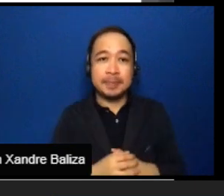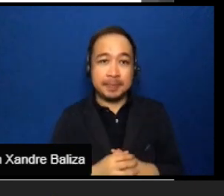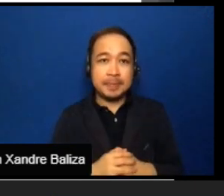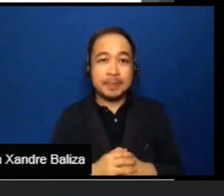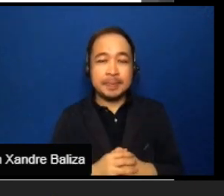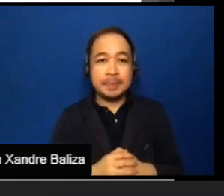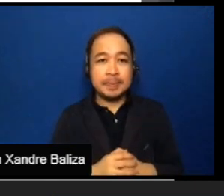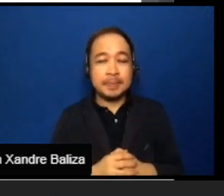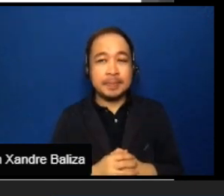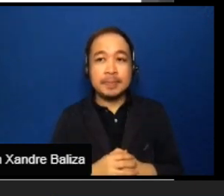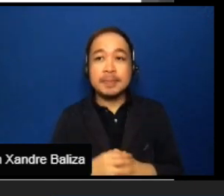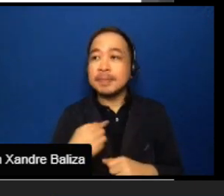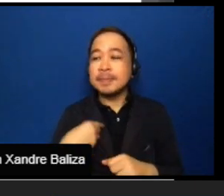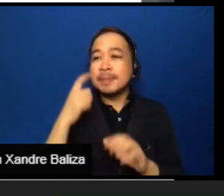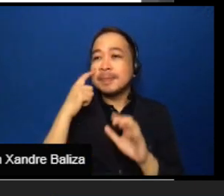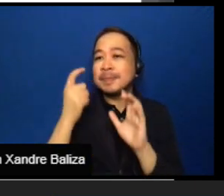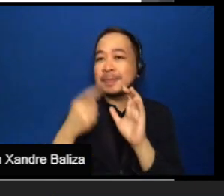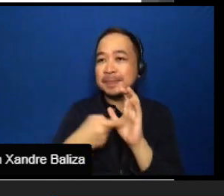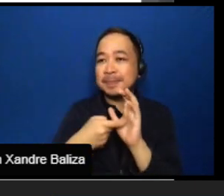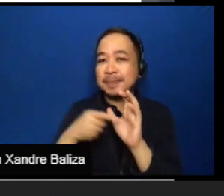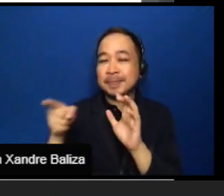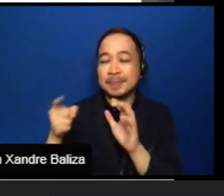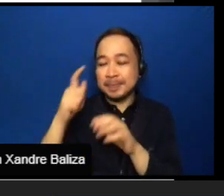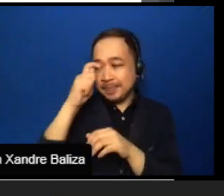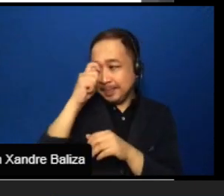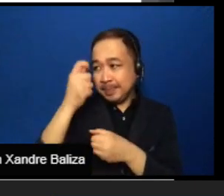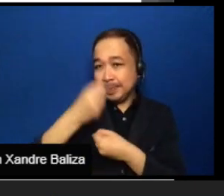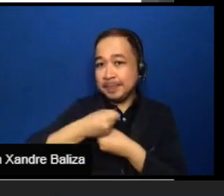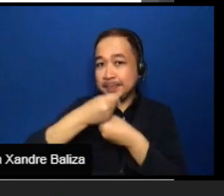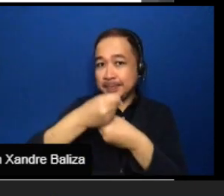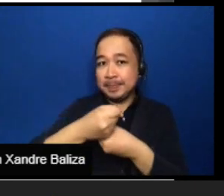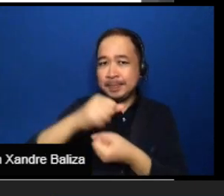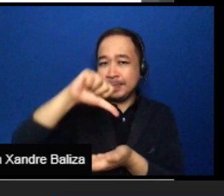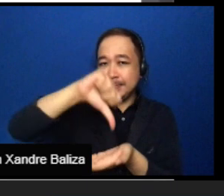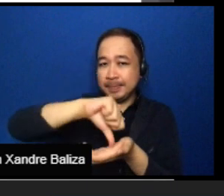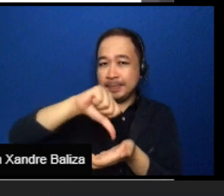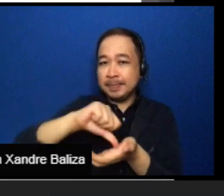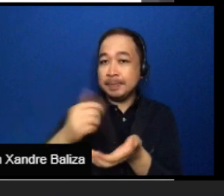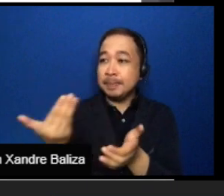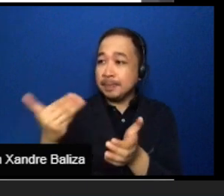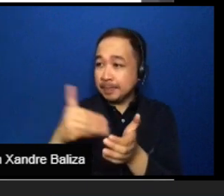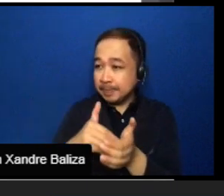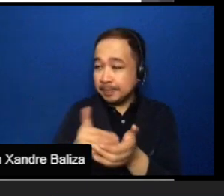I recognize the distinguished delegate from Iran again. You have the floor.